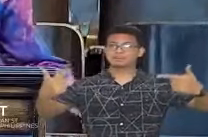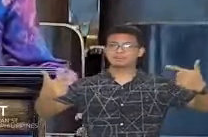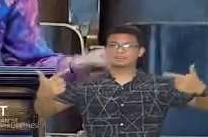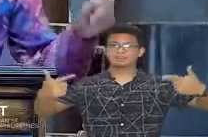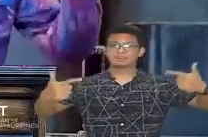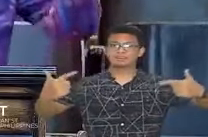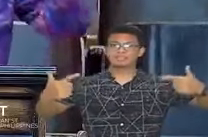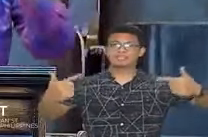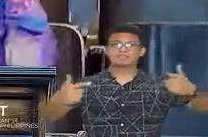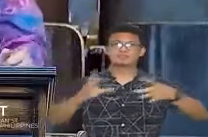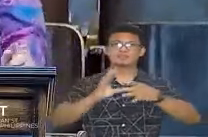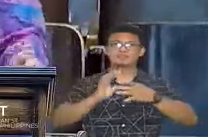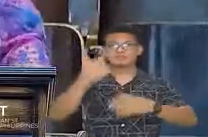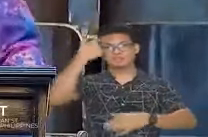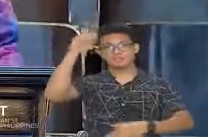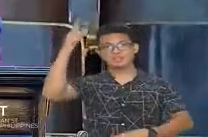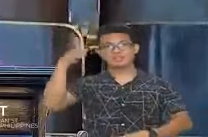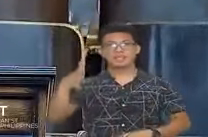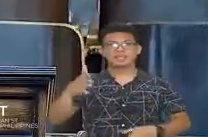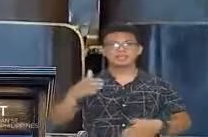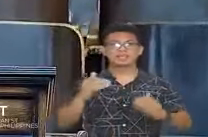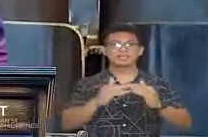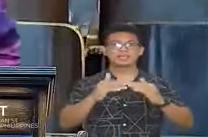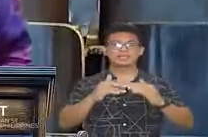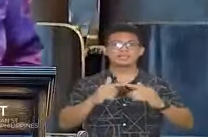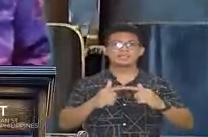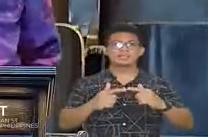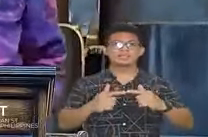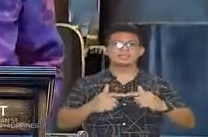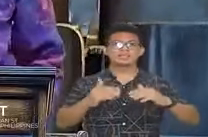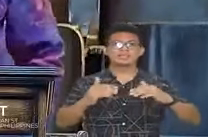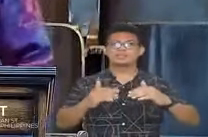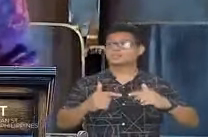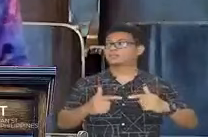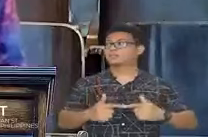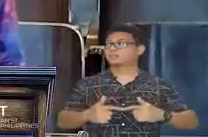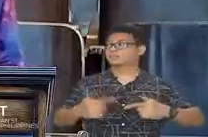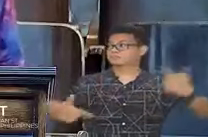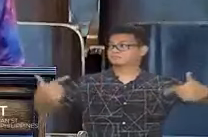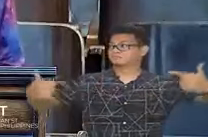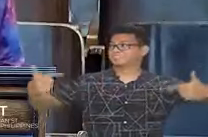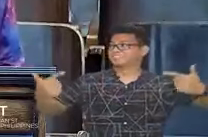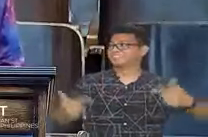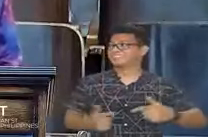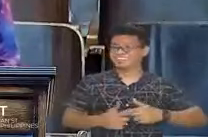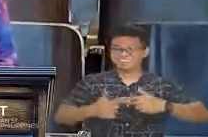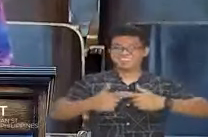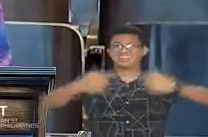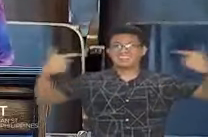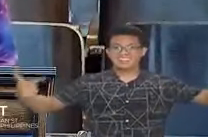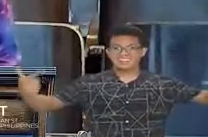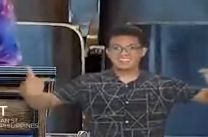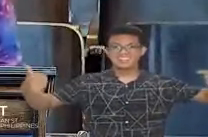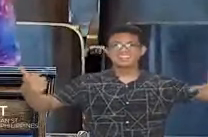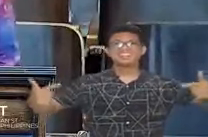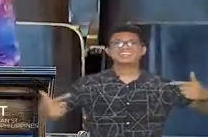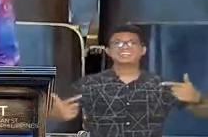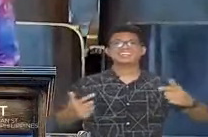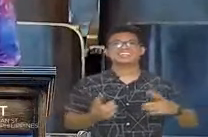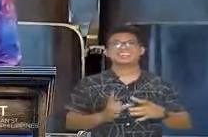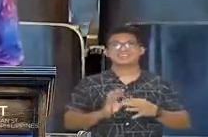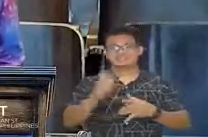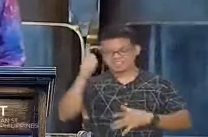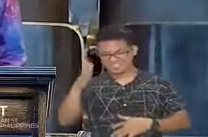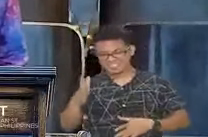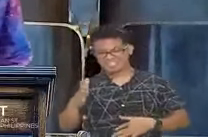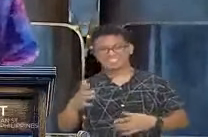Purting daghang falsehood karon. Akong gibasa ang binisaya sa kining mga